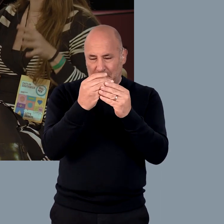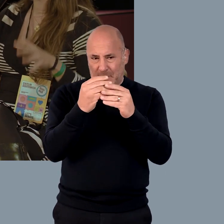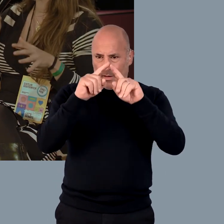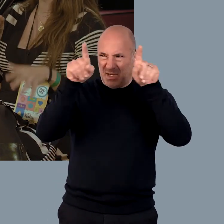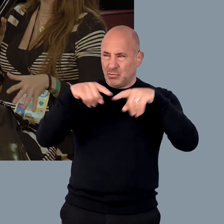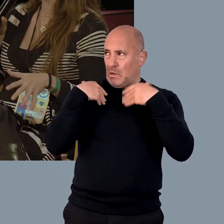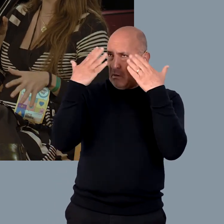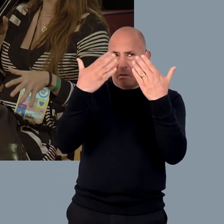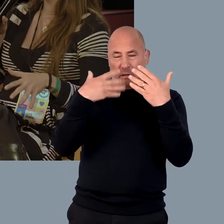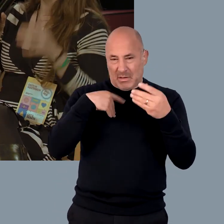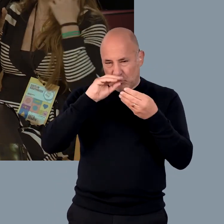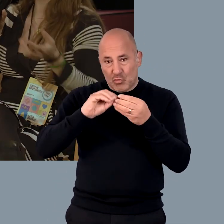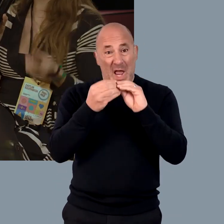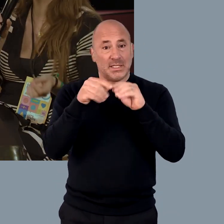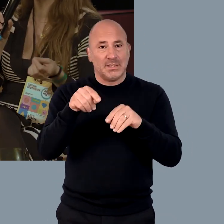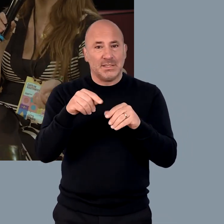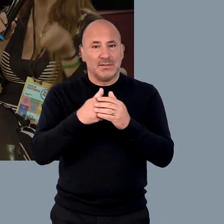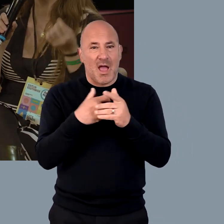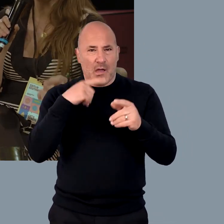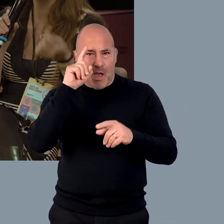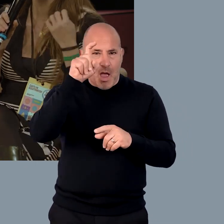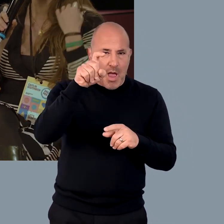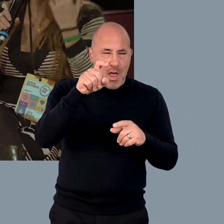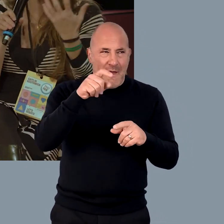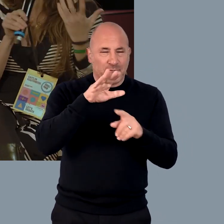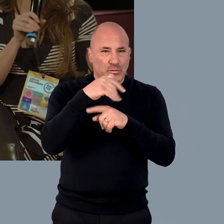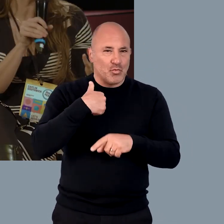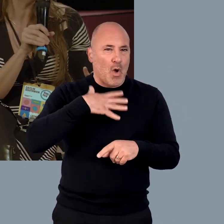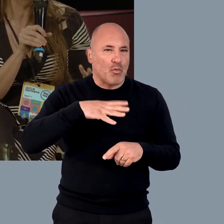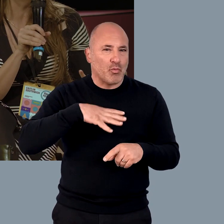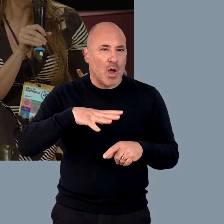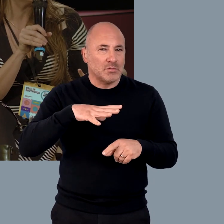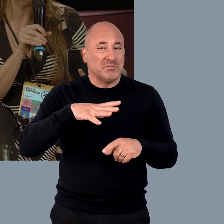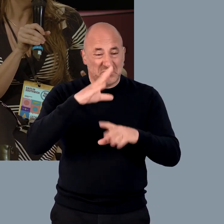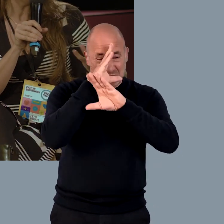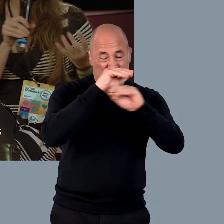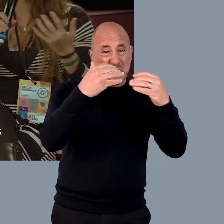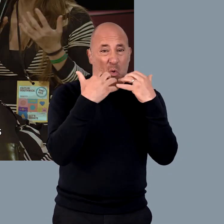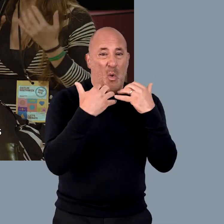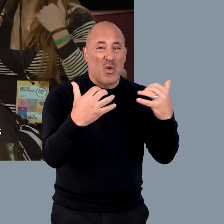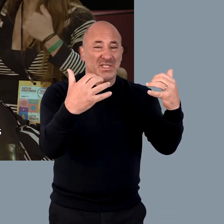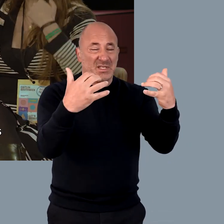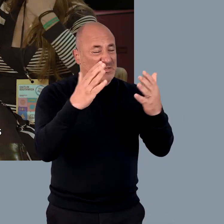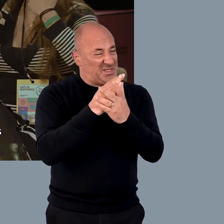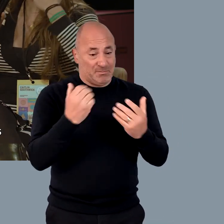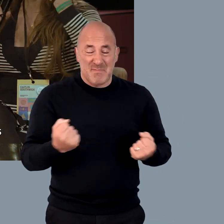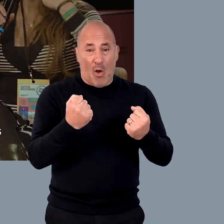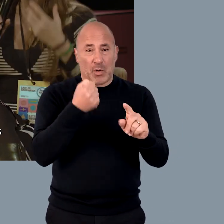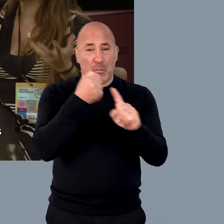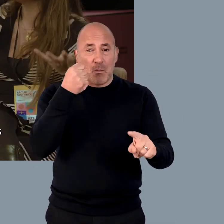paint those unknown pictures. We can come up with what is a desirable future, and we